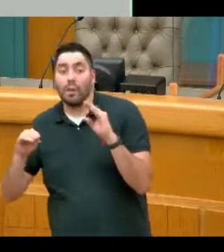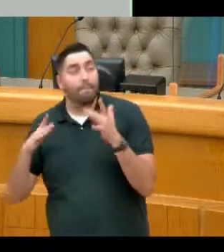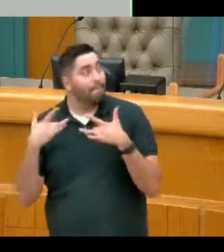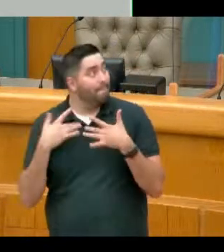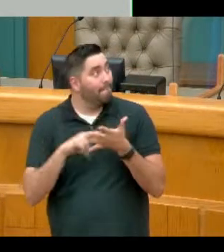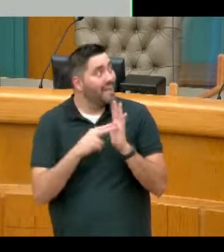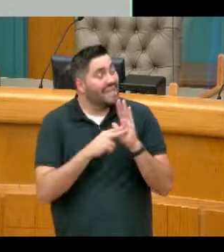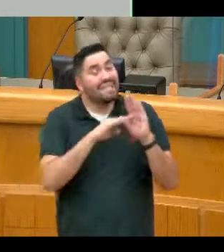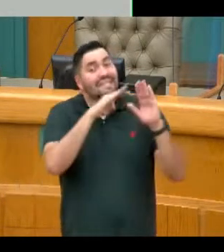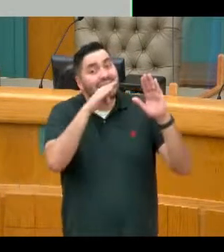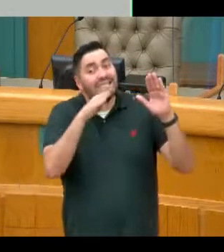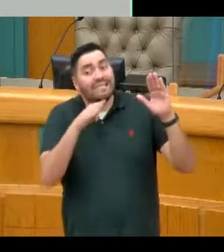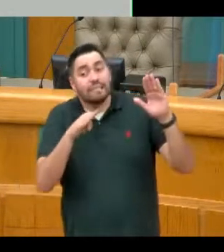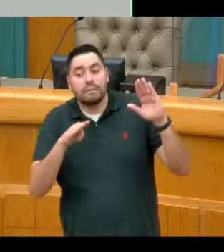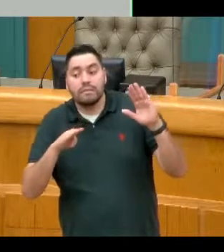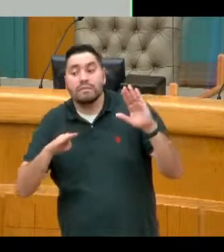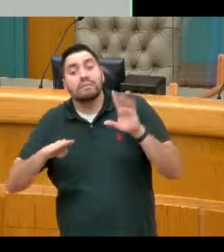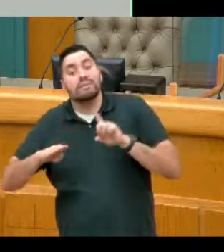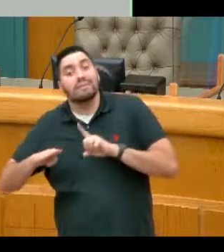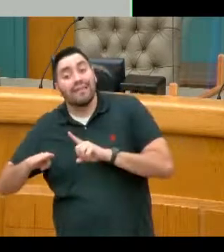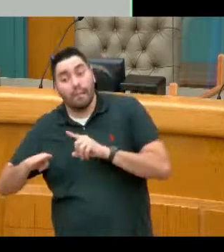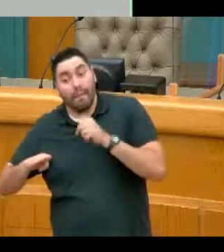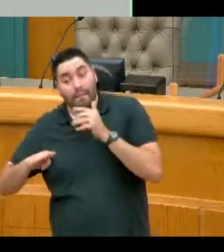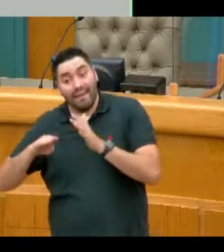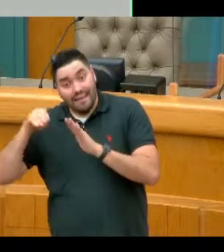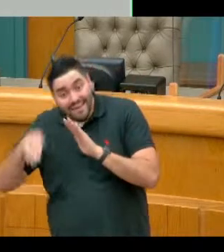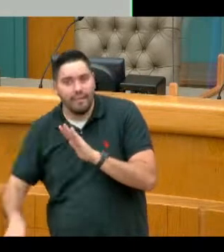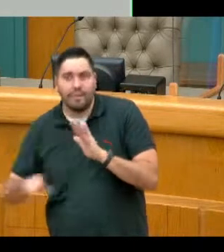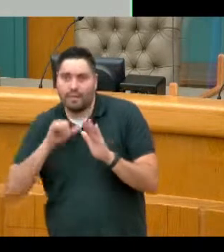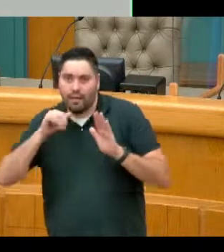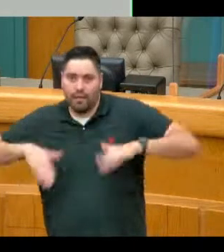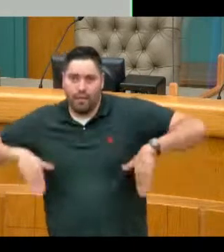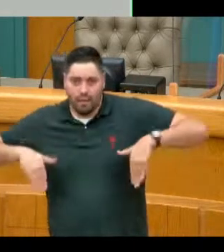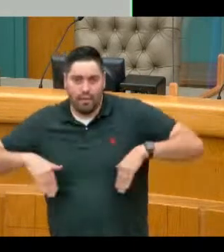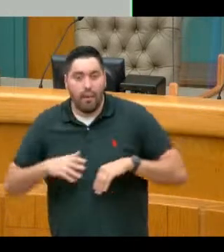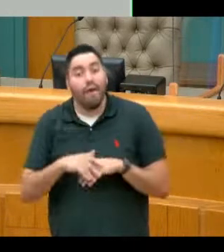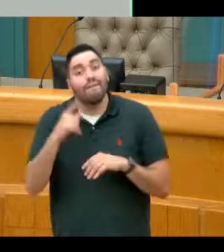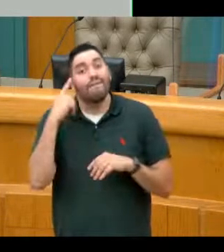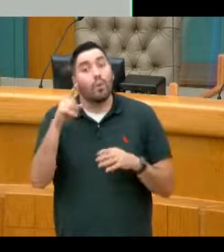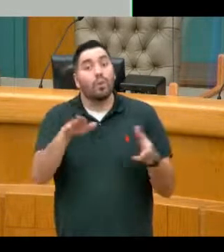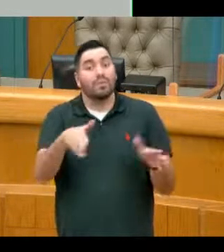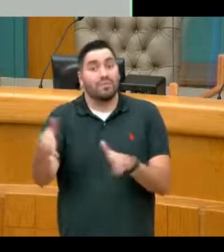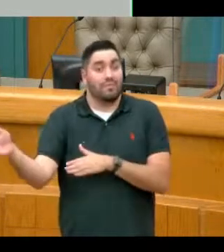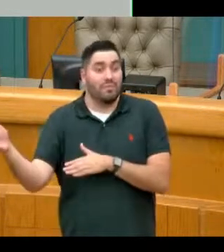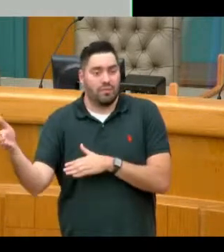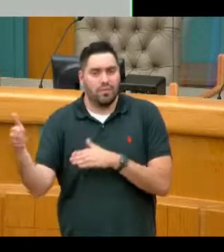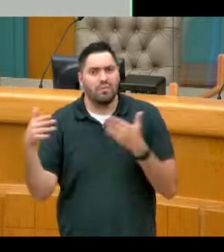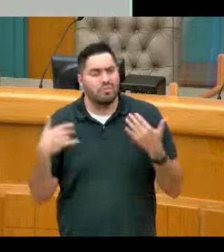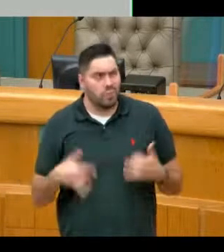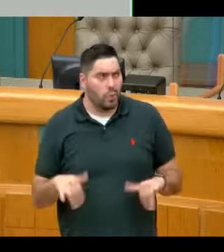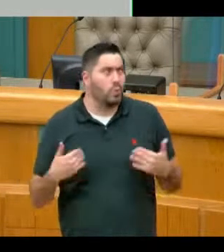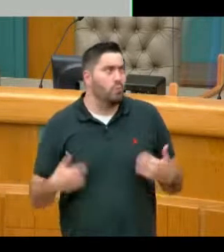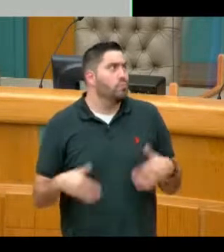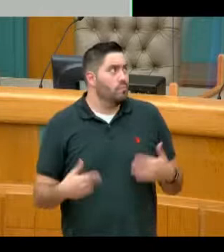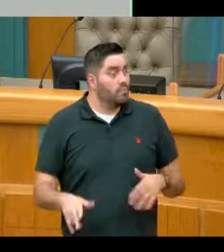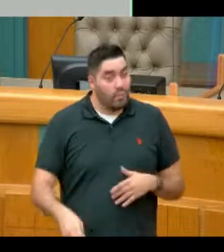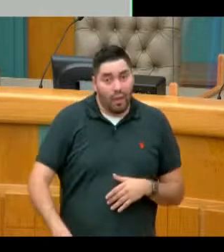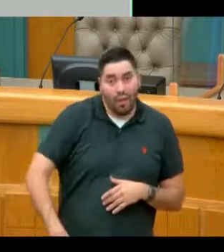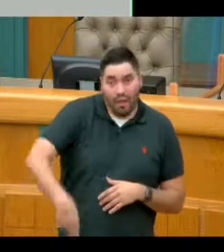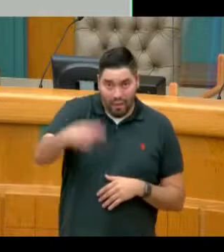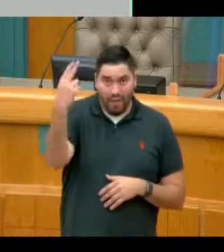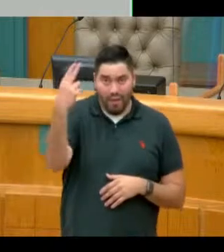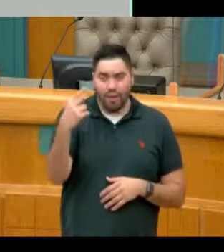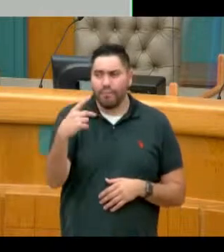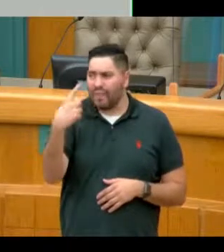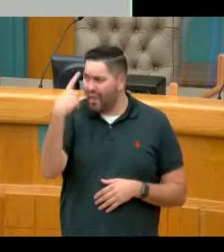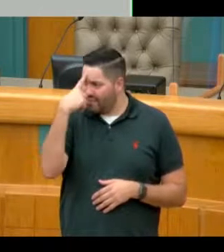few people in the ICU we're going to have, and it looks like it's leveling off in the mid-20s as opposed to going down to near zero where we were